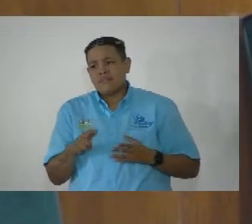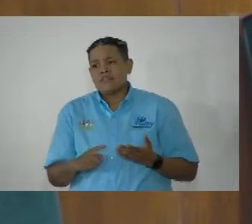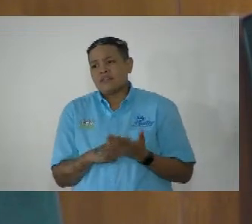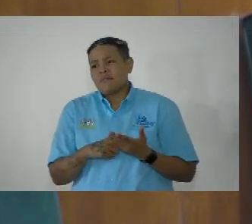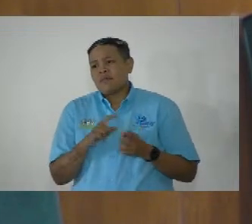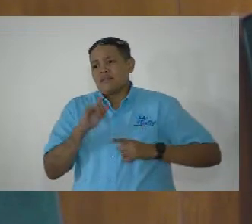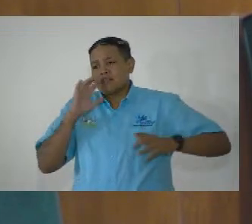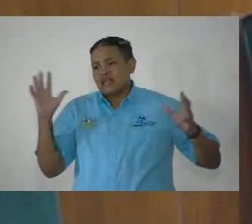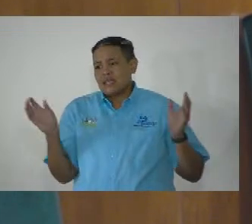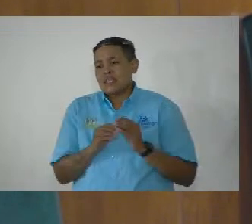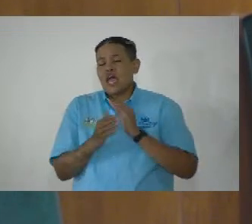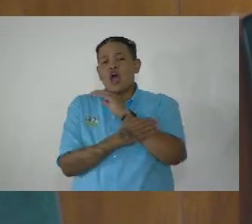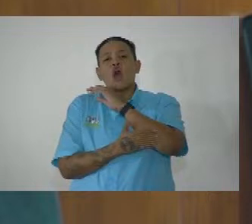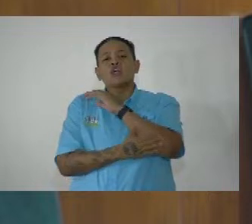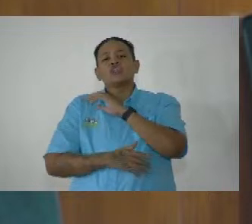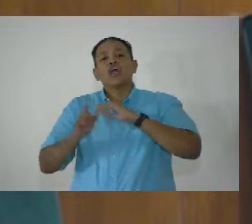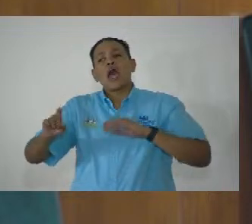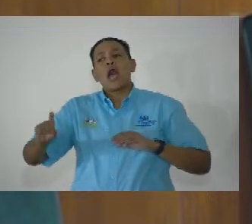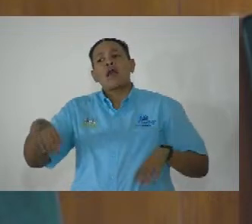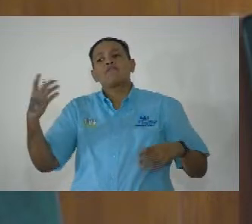the entire country has to